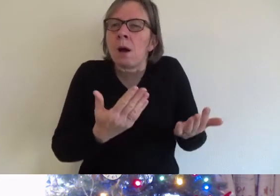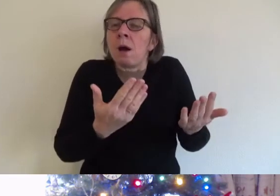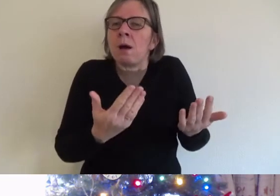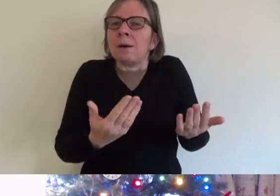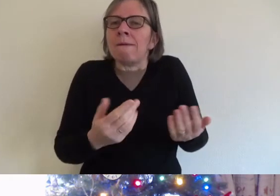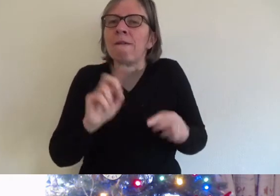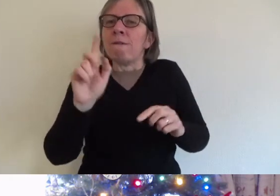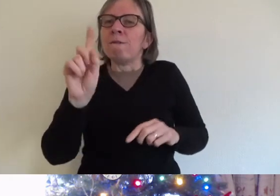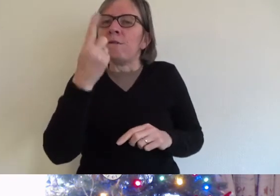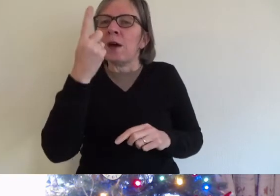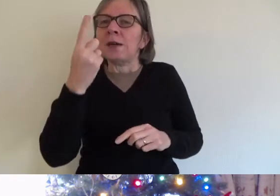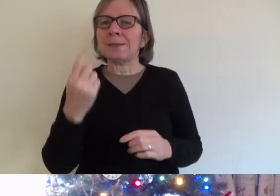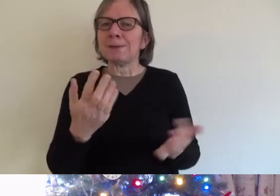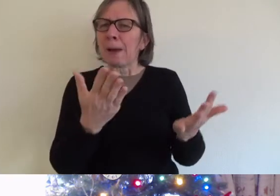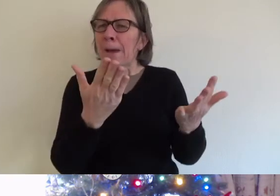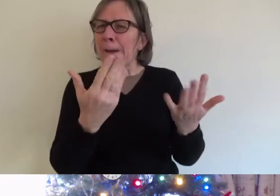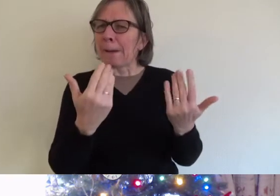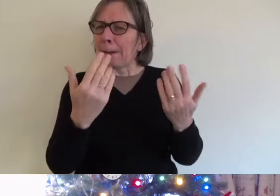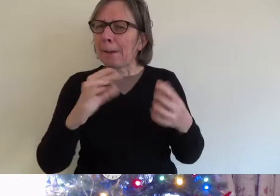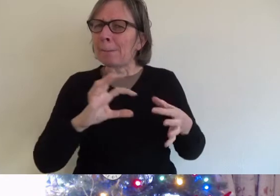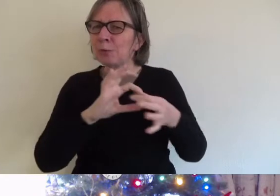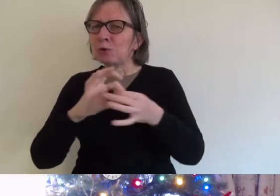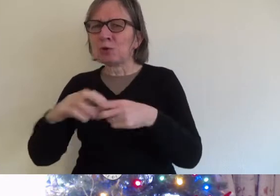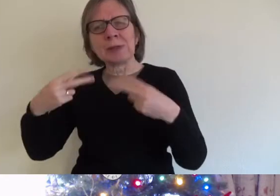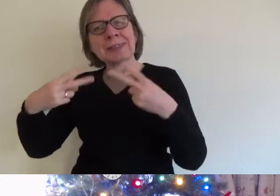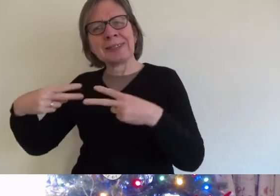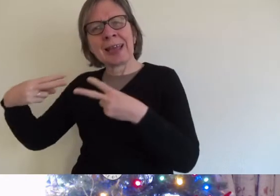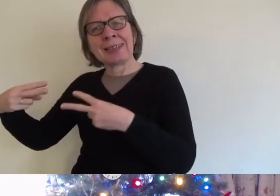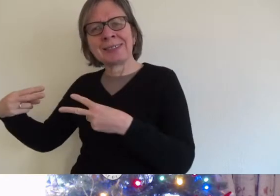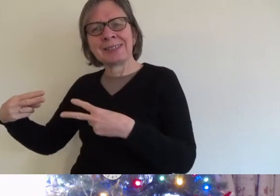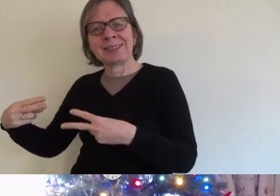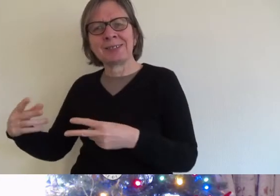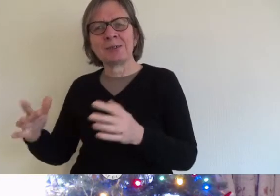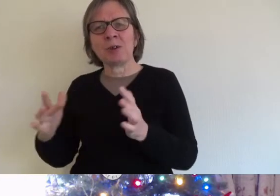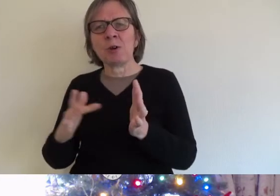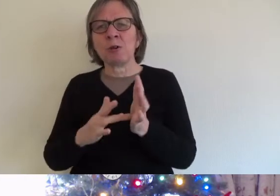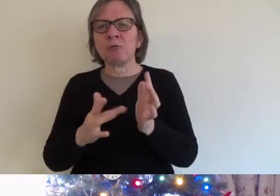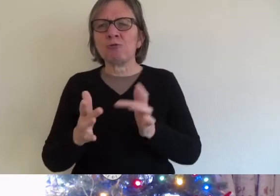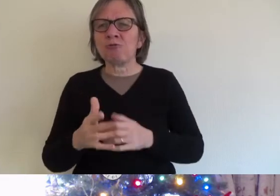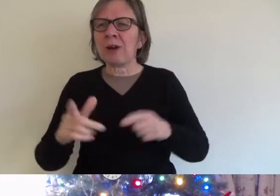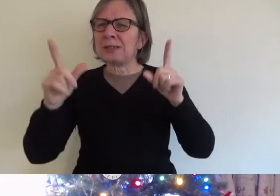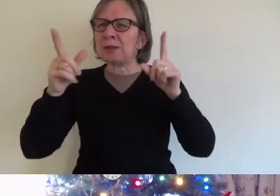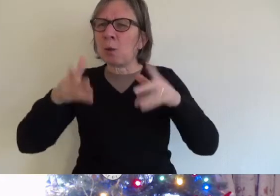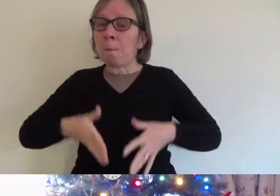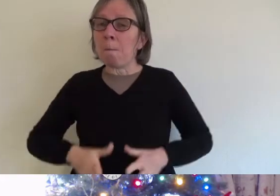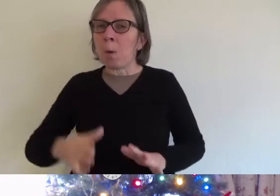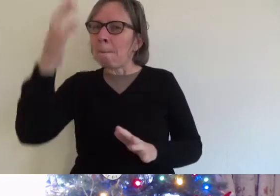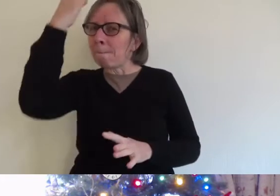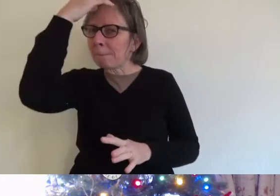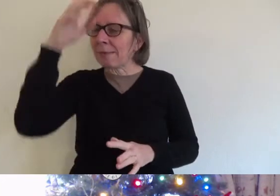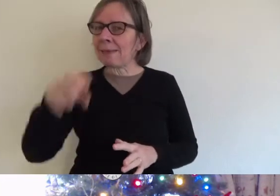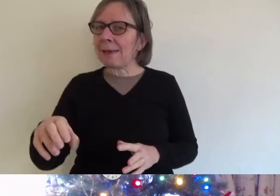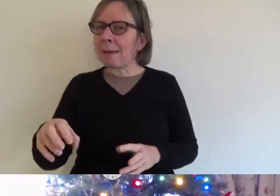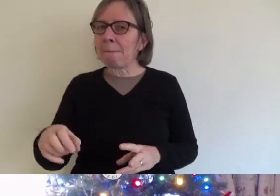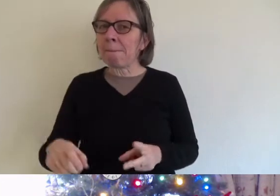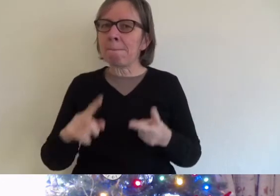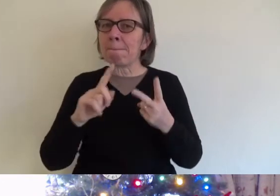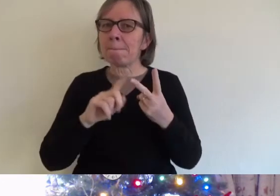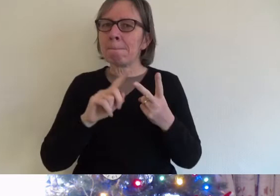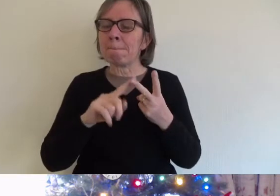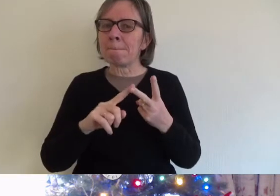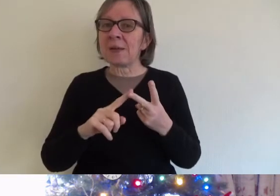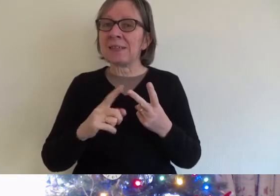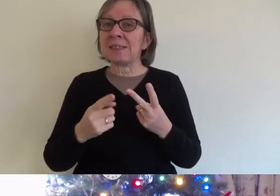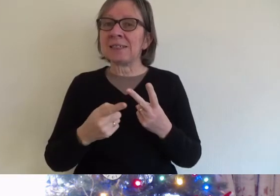all began so long ago when Christ the Lord was born in Bethlehem." And we will follow that by singing, "Can you hear